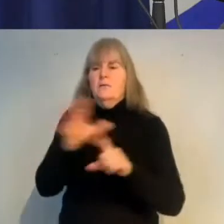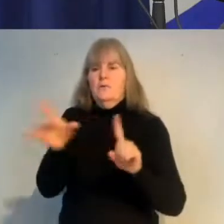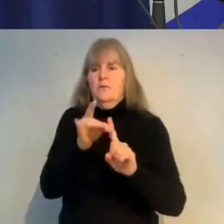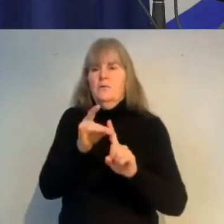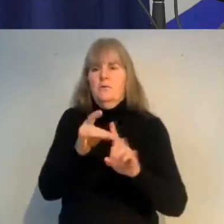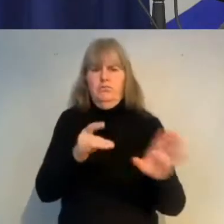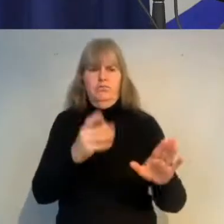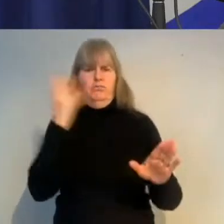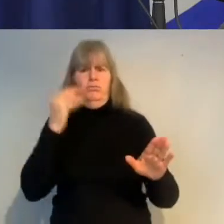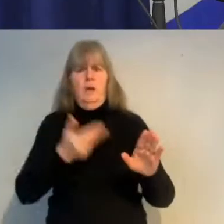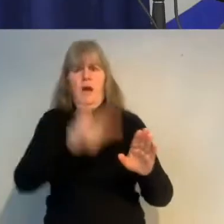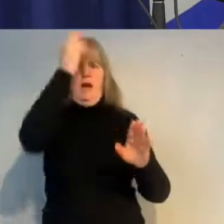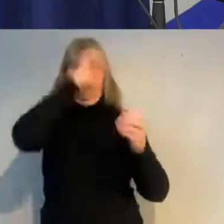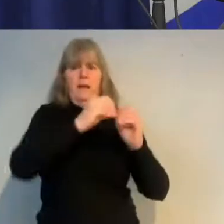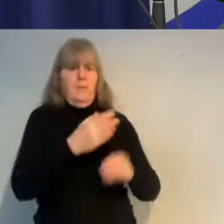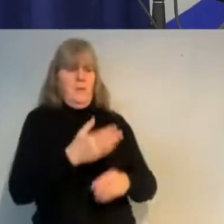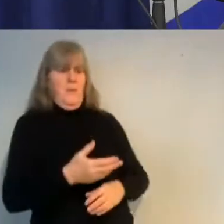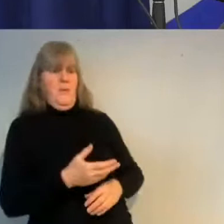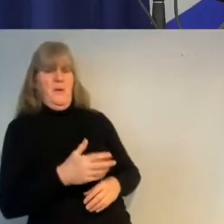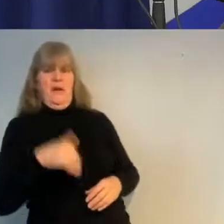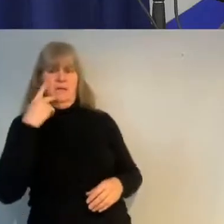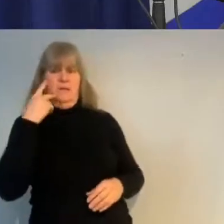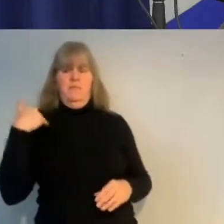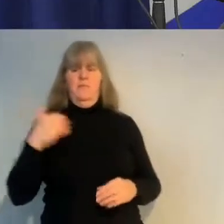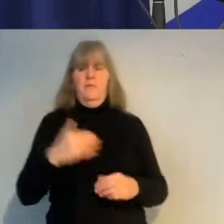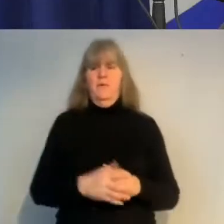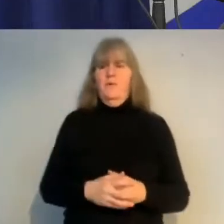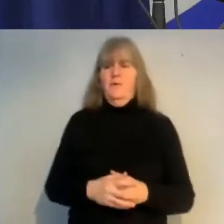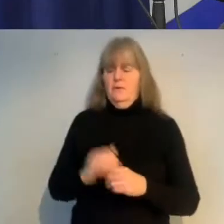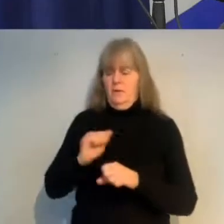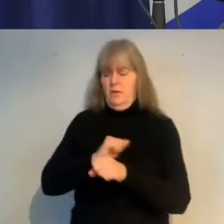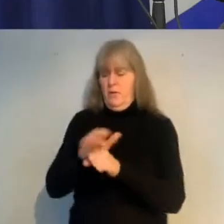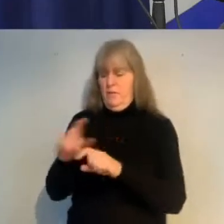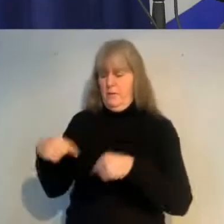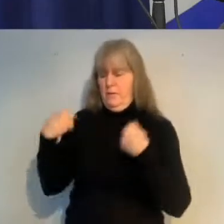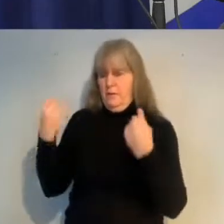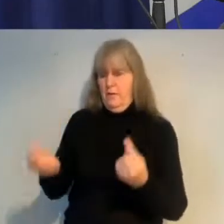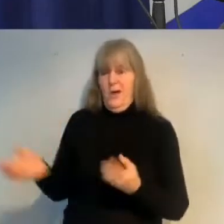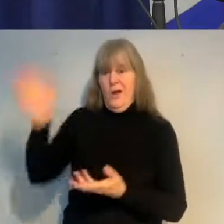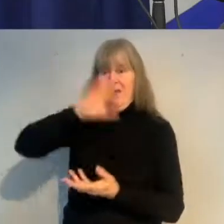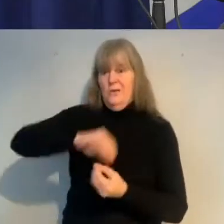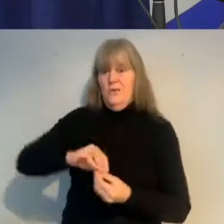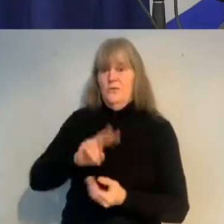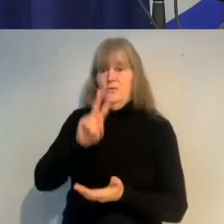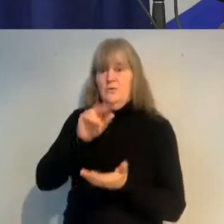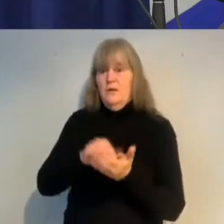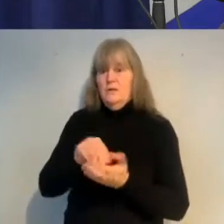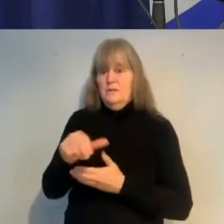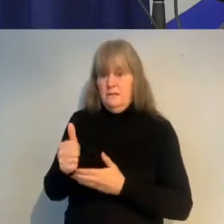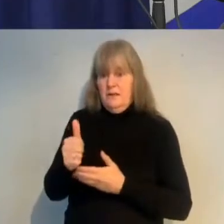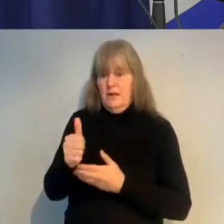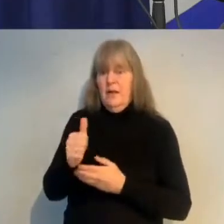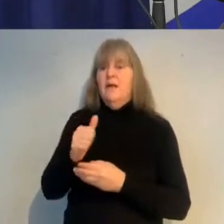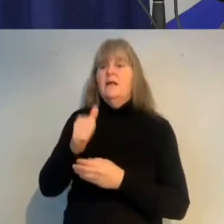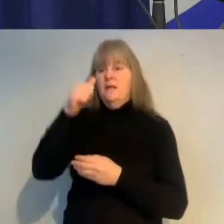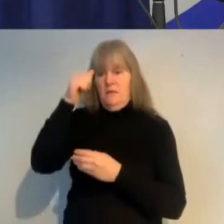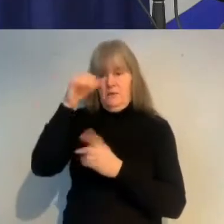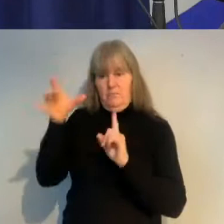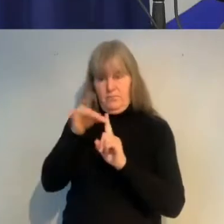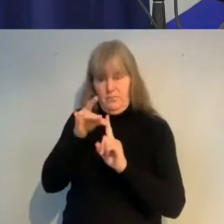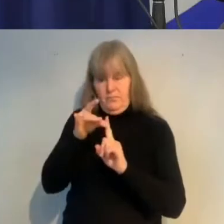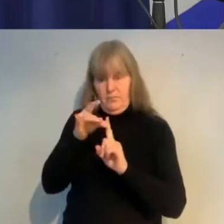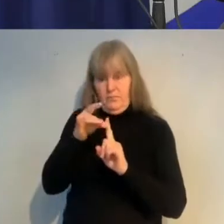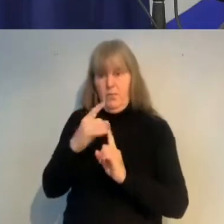us. Over the course of the pandemic, there have been a total of 2,010 Yukon cases, and